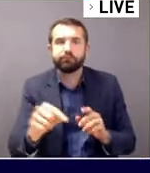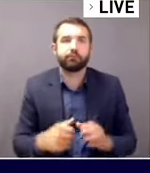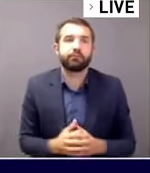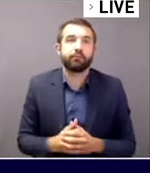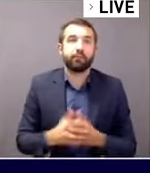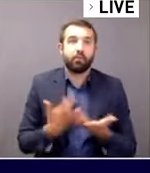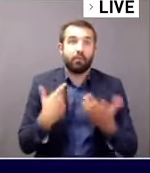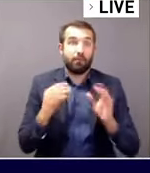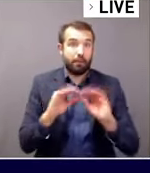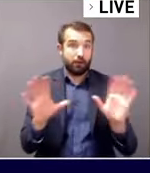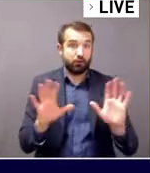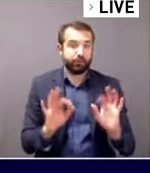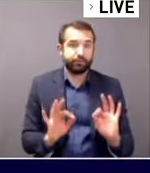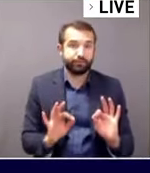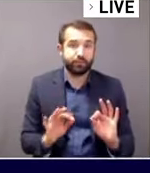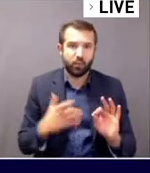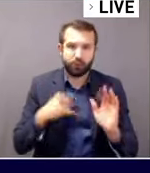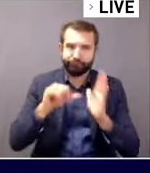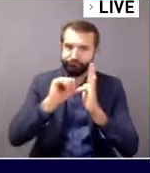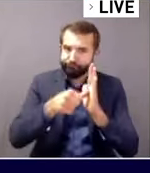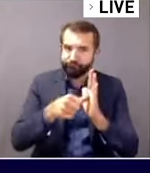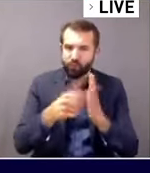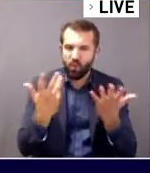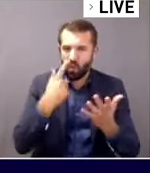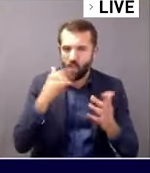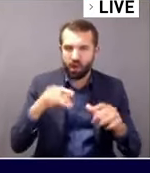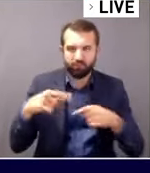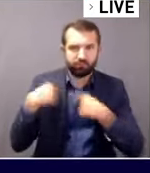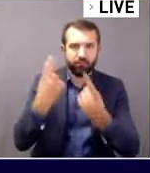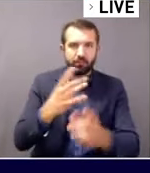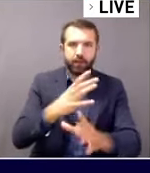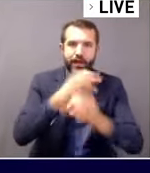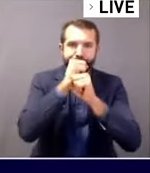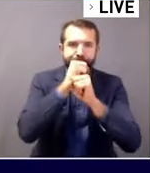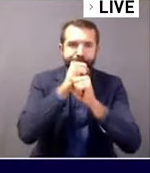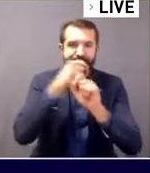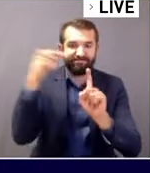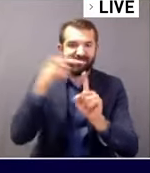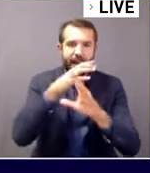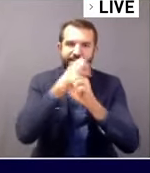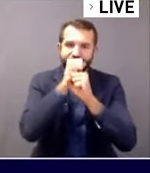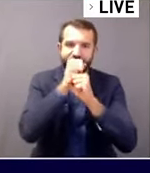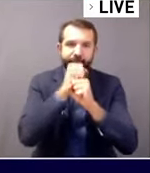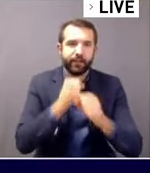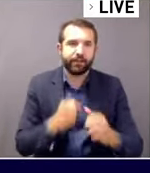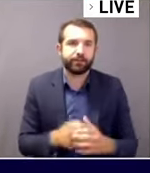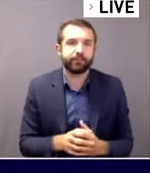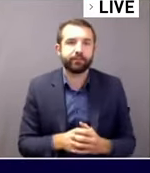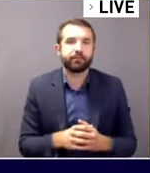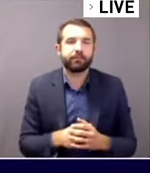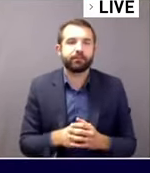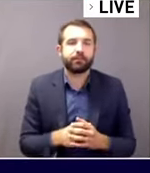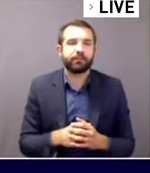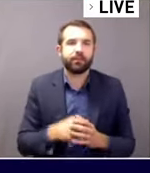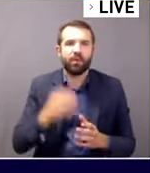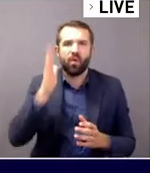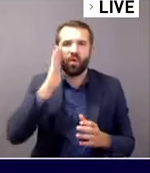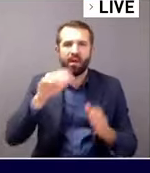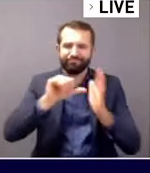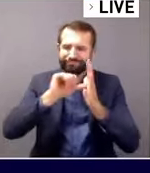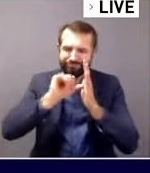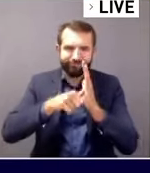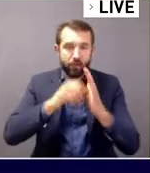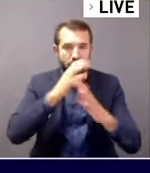clear. These are 100% private conversations. Confidentiality remains